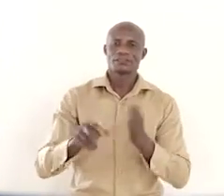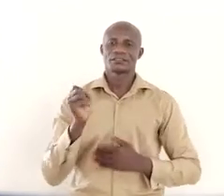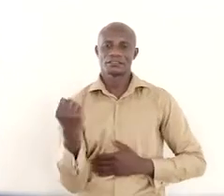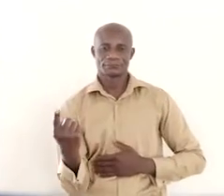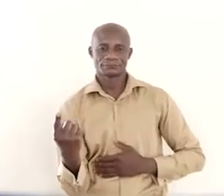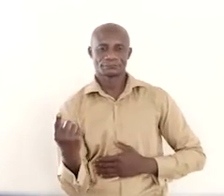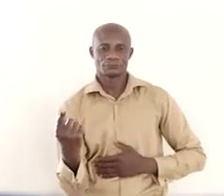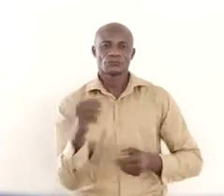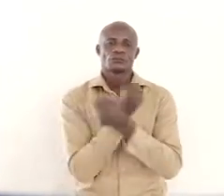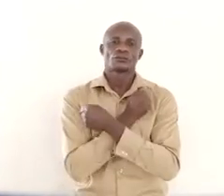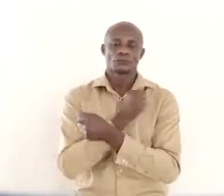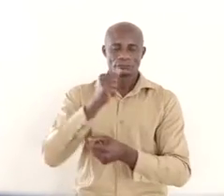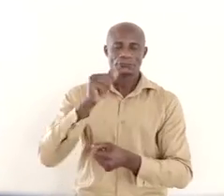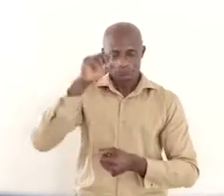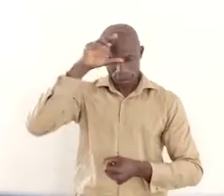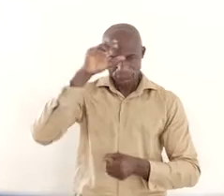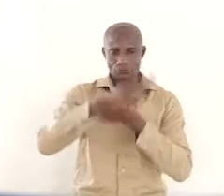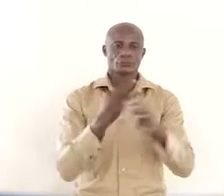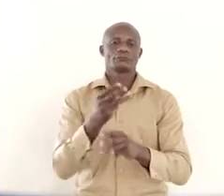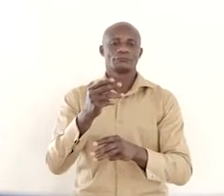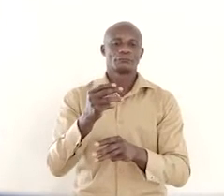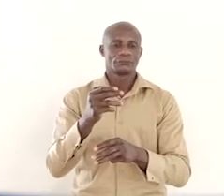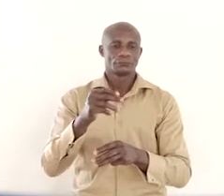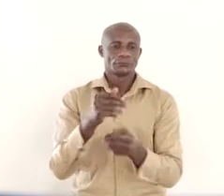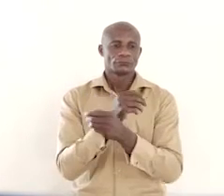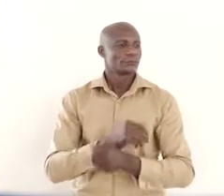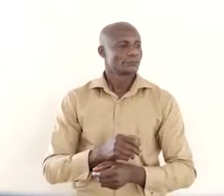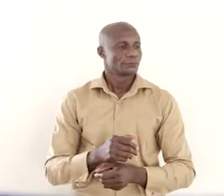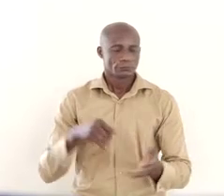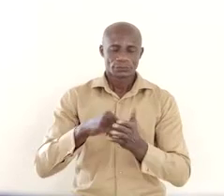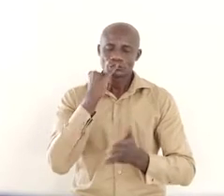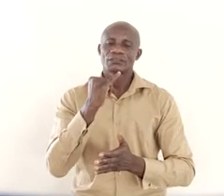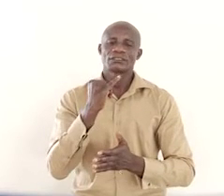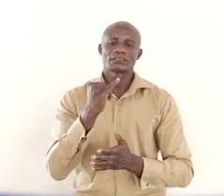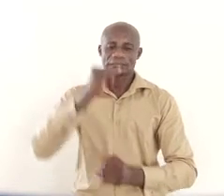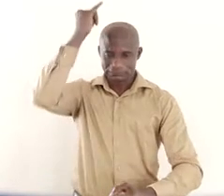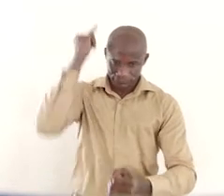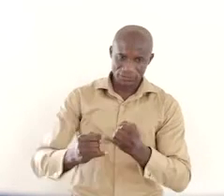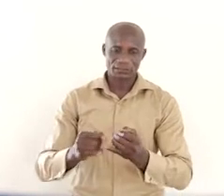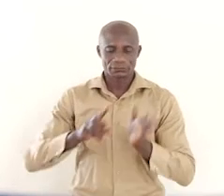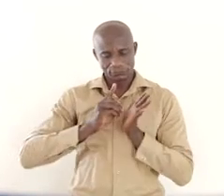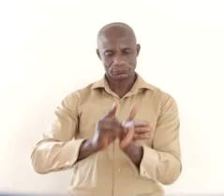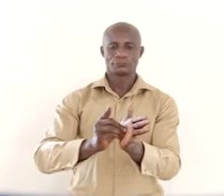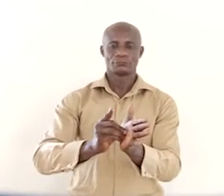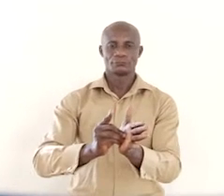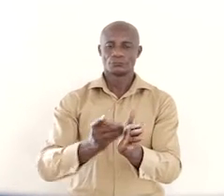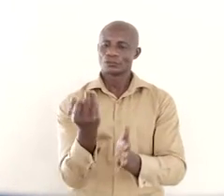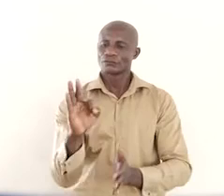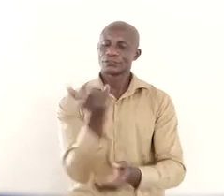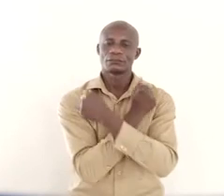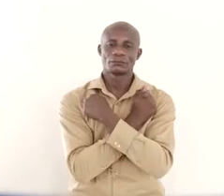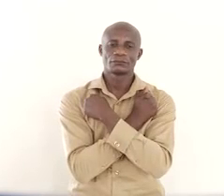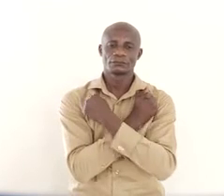that he sent his only Son, that whoever believes may not perish but have eternal life. It is the ultimate demonstration of